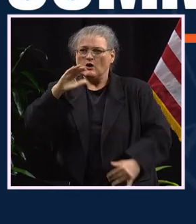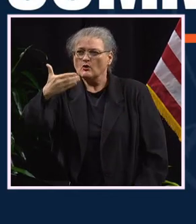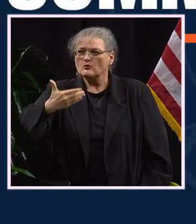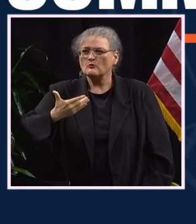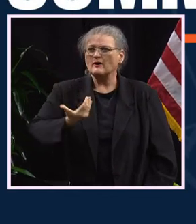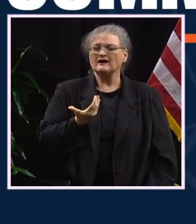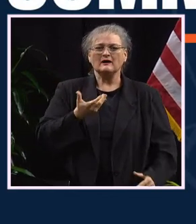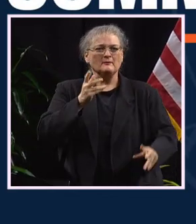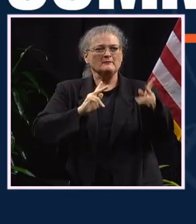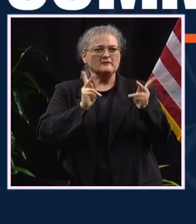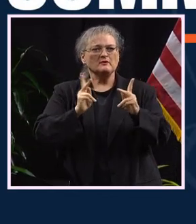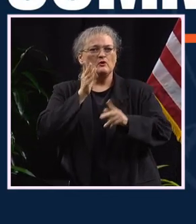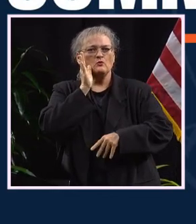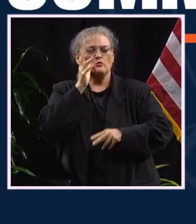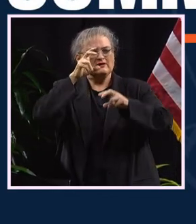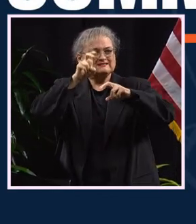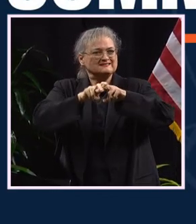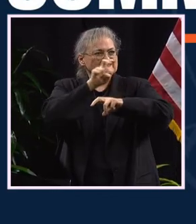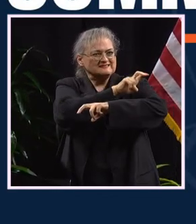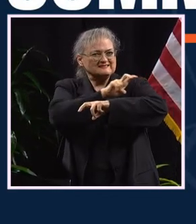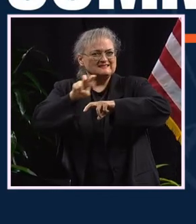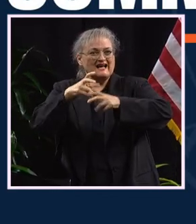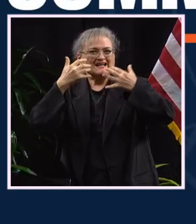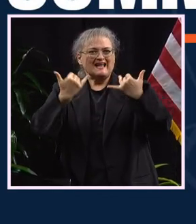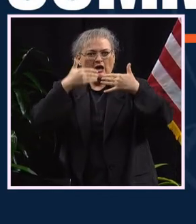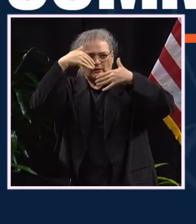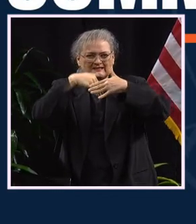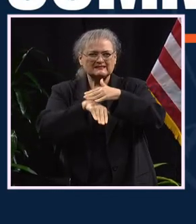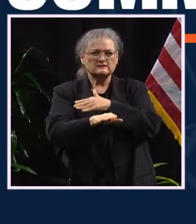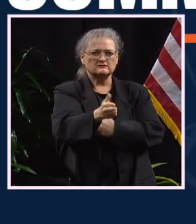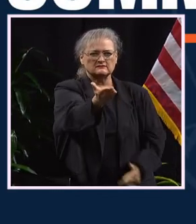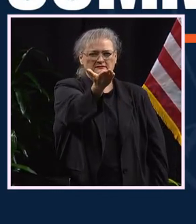stage party as they enter the Alamo Dome.